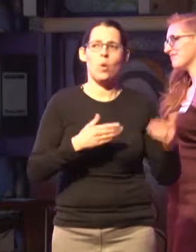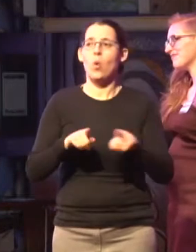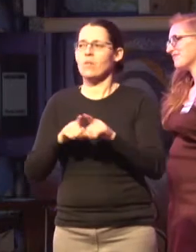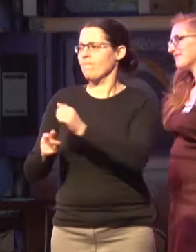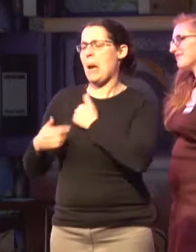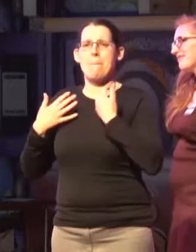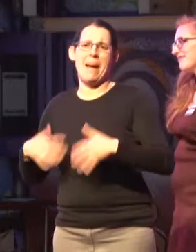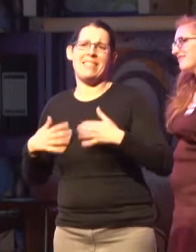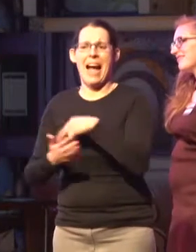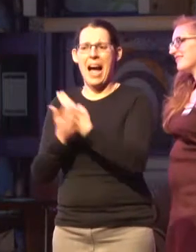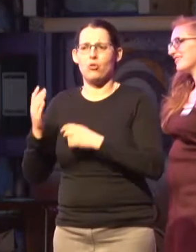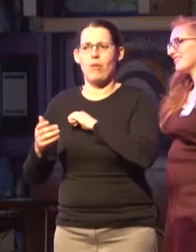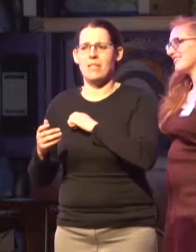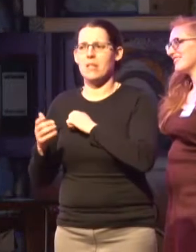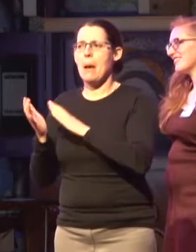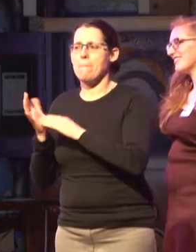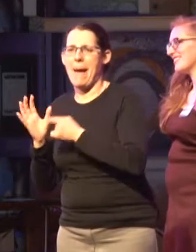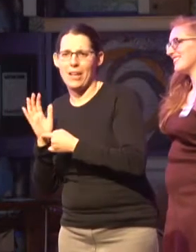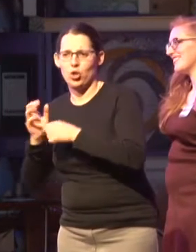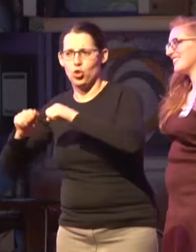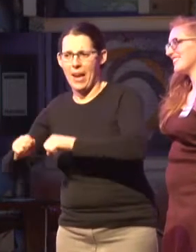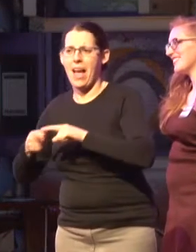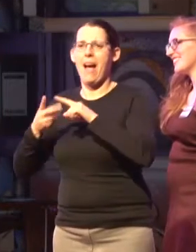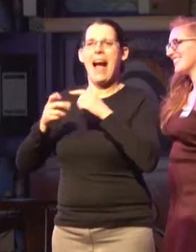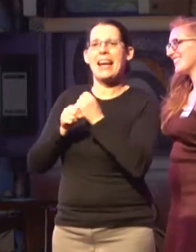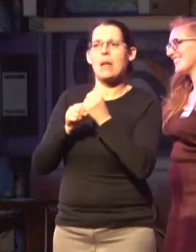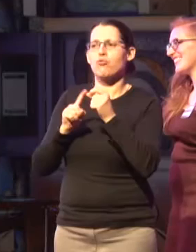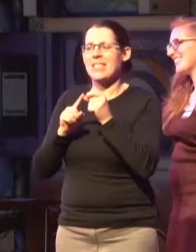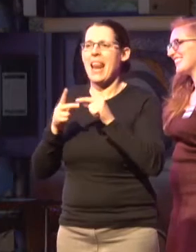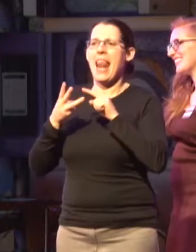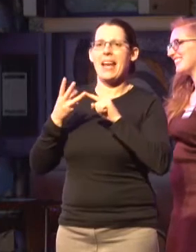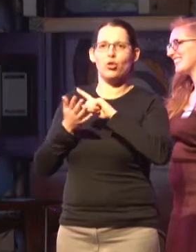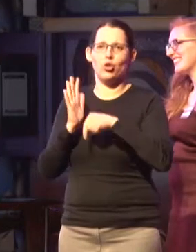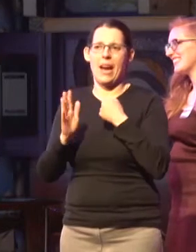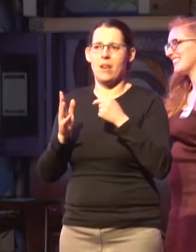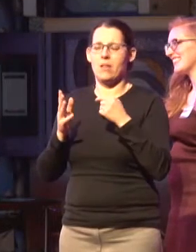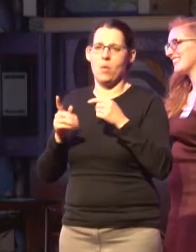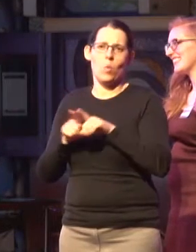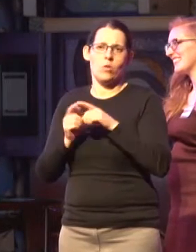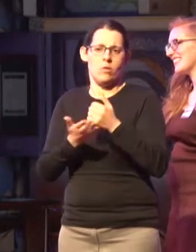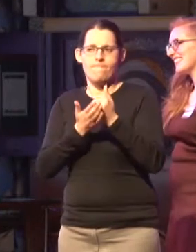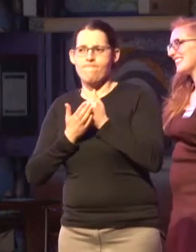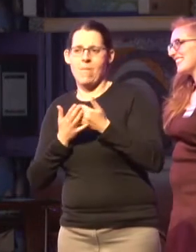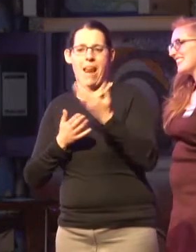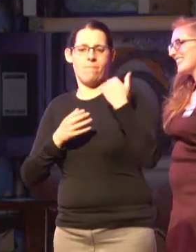with Madam Chair Gayleen Preston and Jan Beringer supporting us for the last 9 years and all the projects we've done.